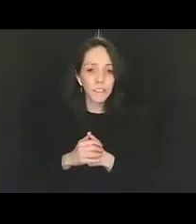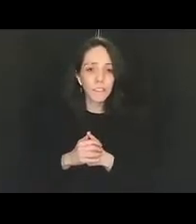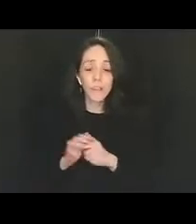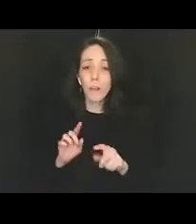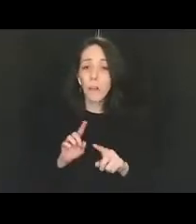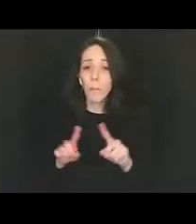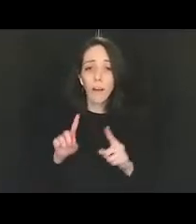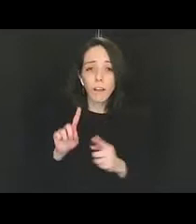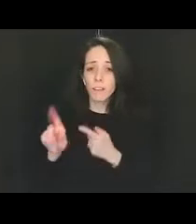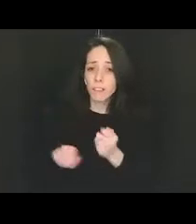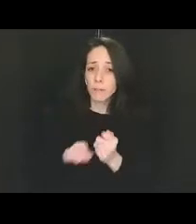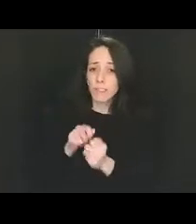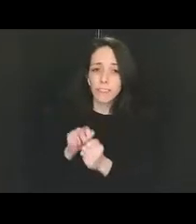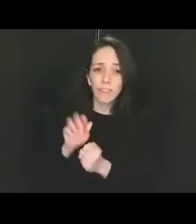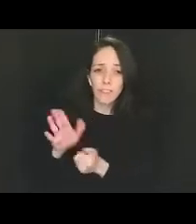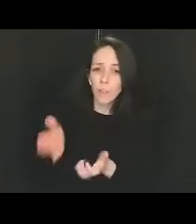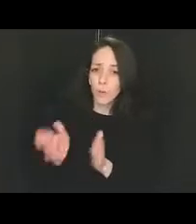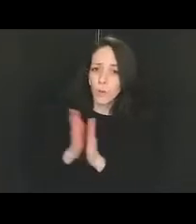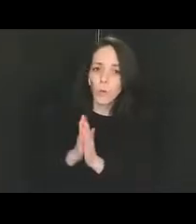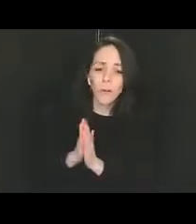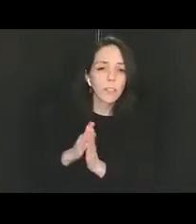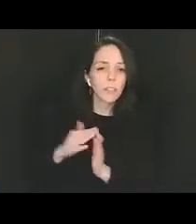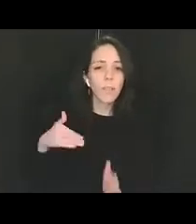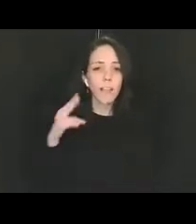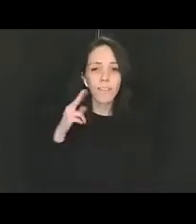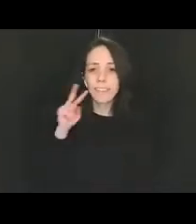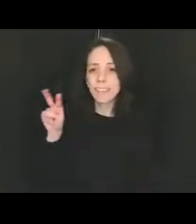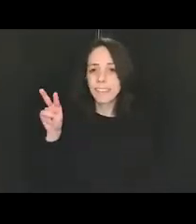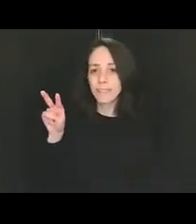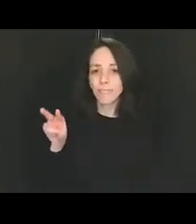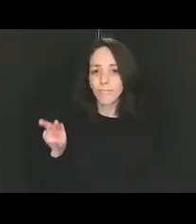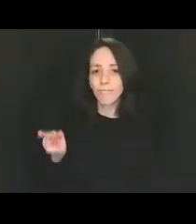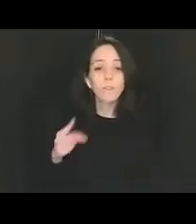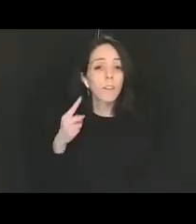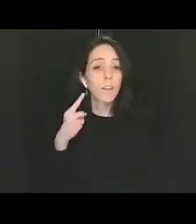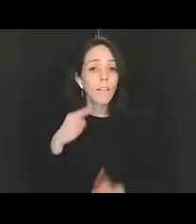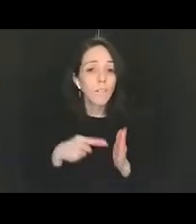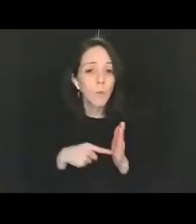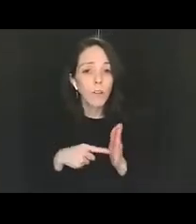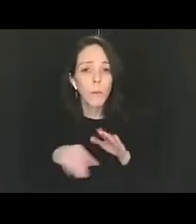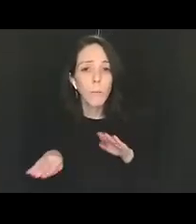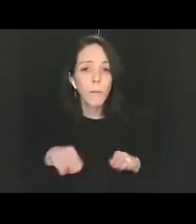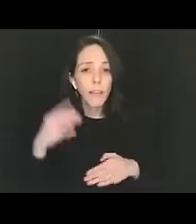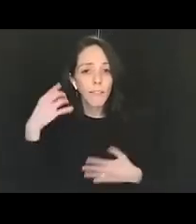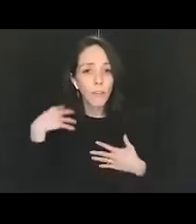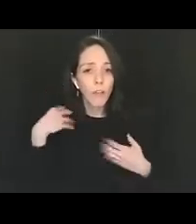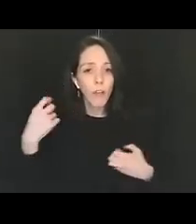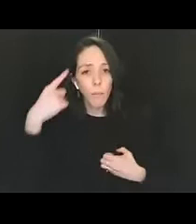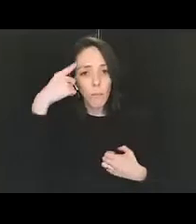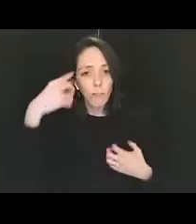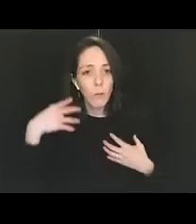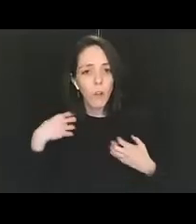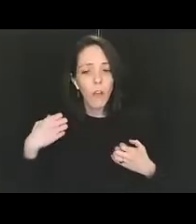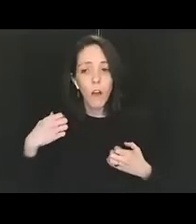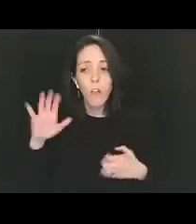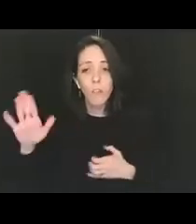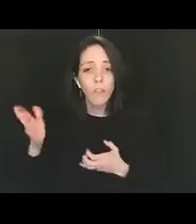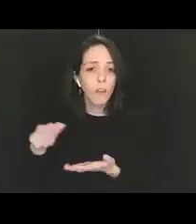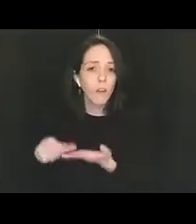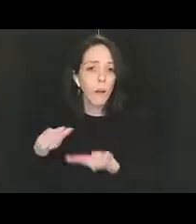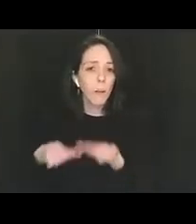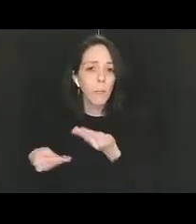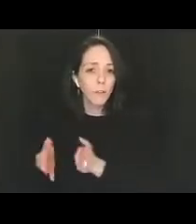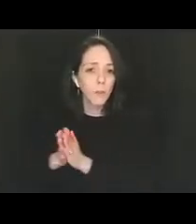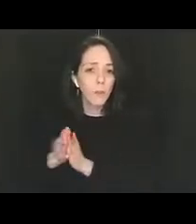items of what they're asking each department. For example, the behavioral health that you mentioned, I haven't seen their budget requests for this year yet.